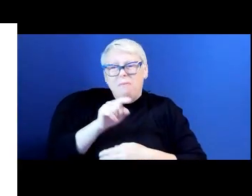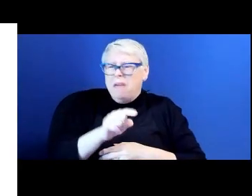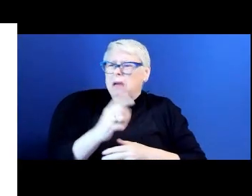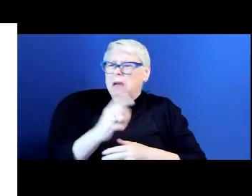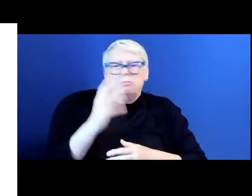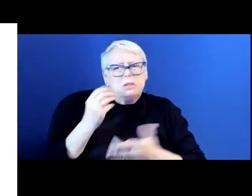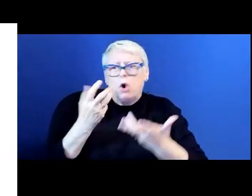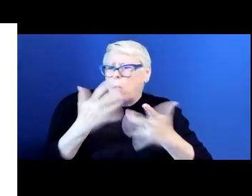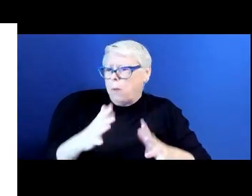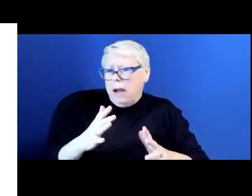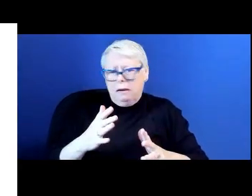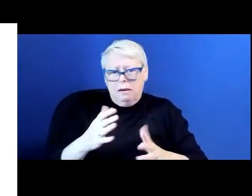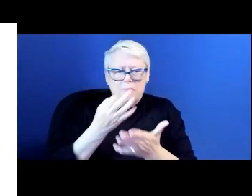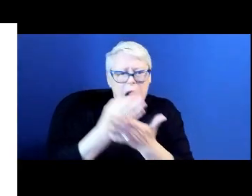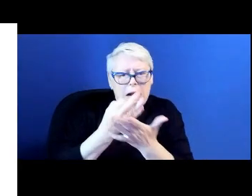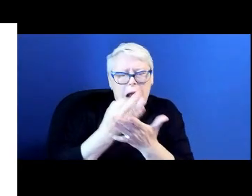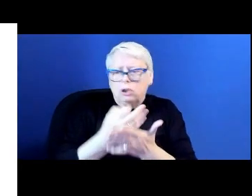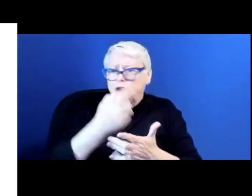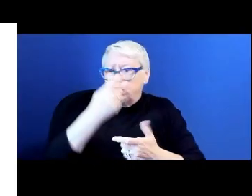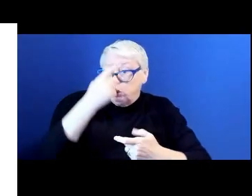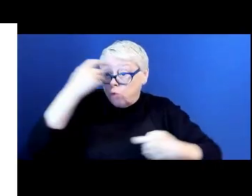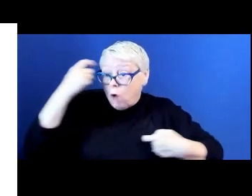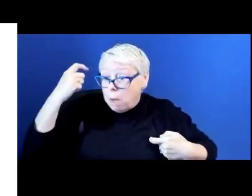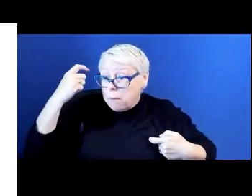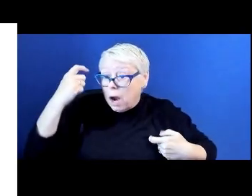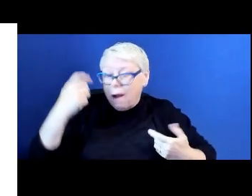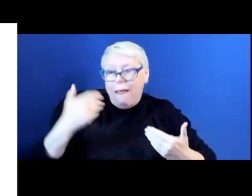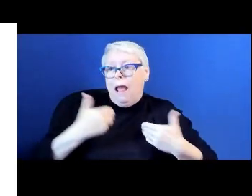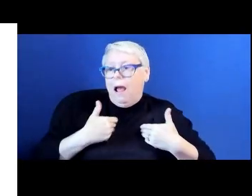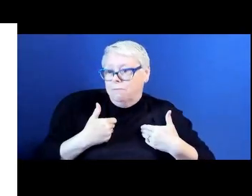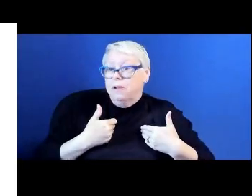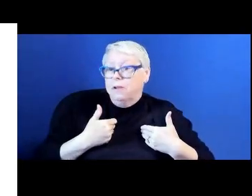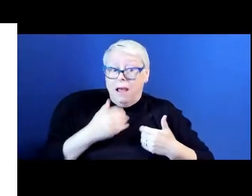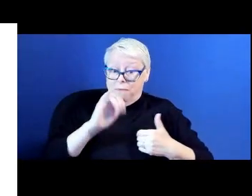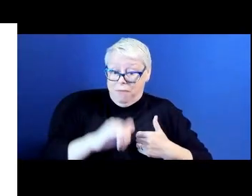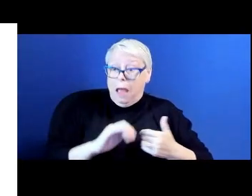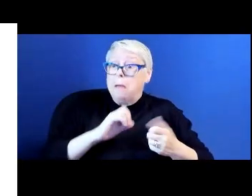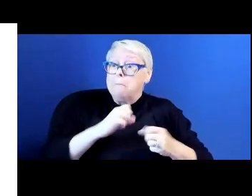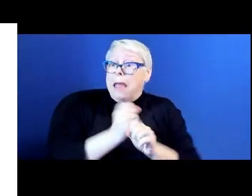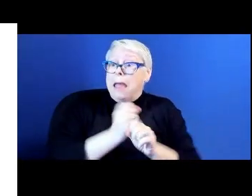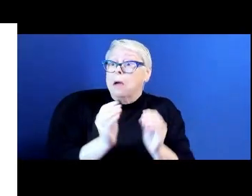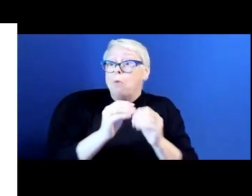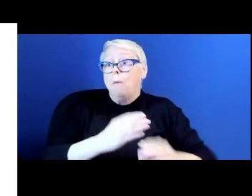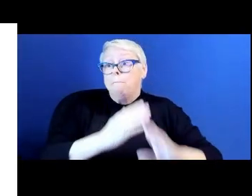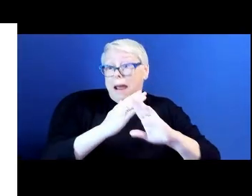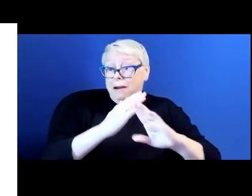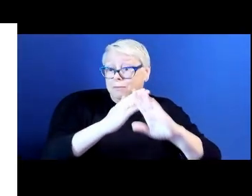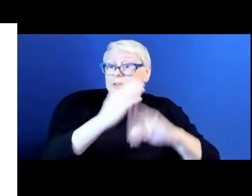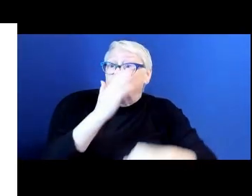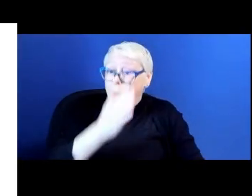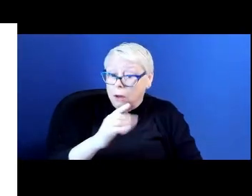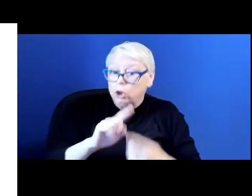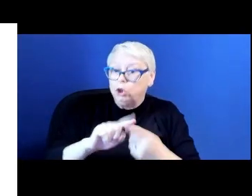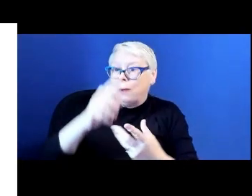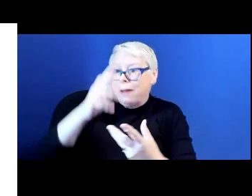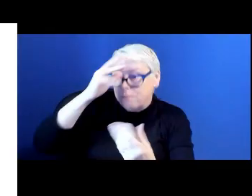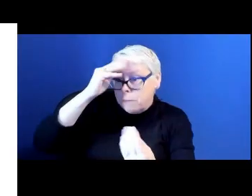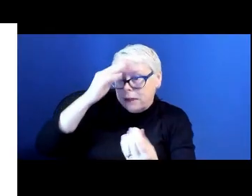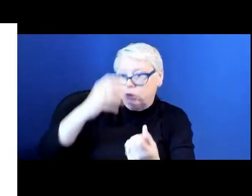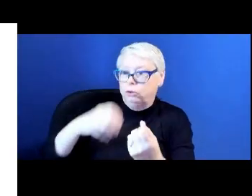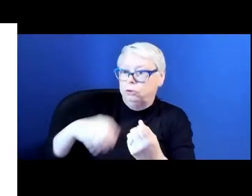other trauma, which can lead to additional barriers to accessing benefits, information, and support.